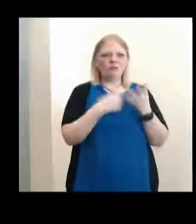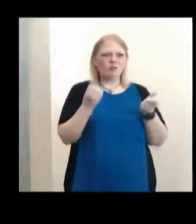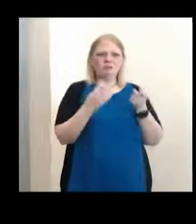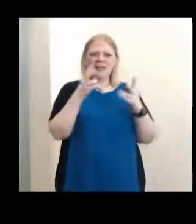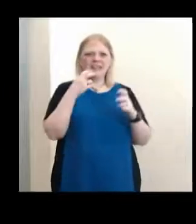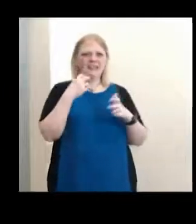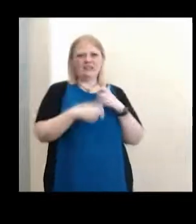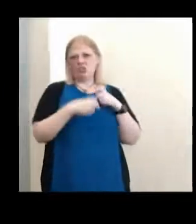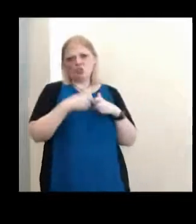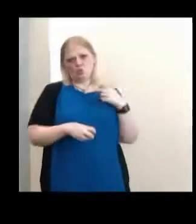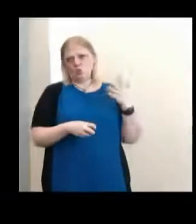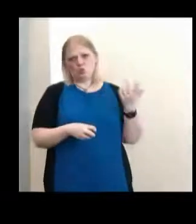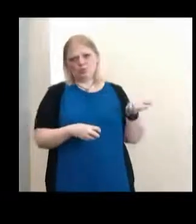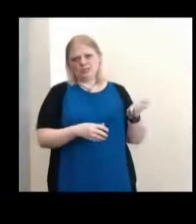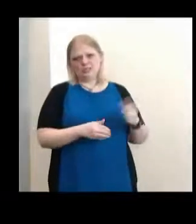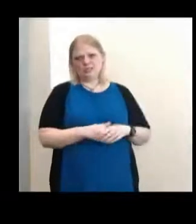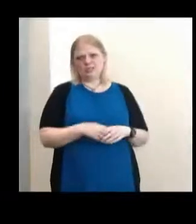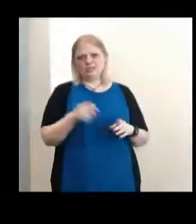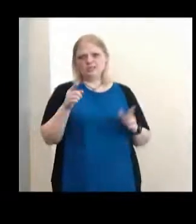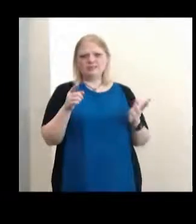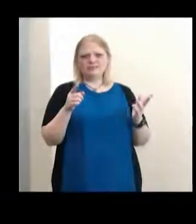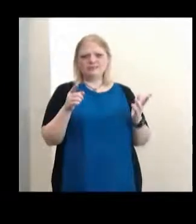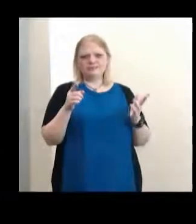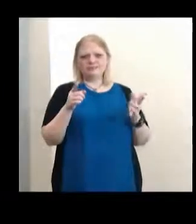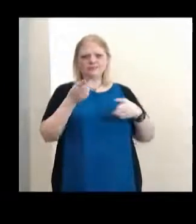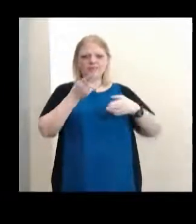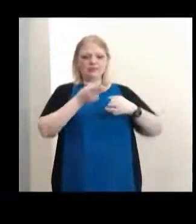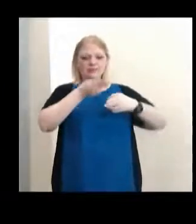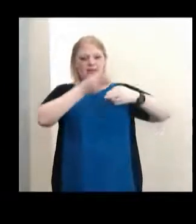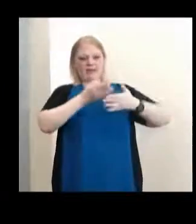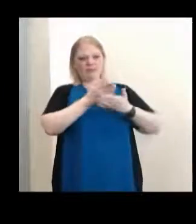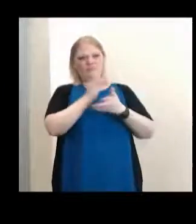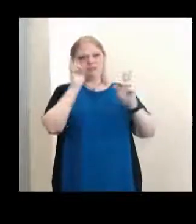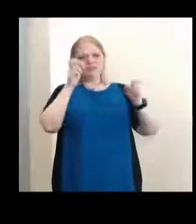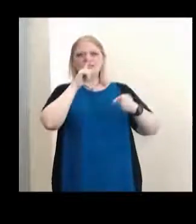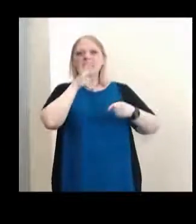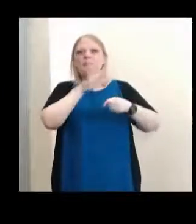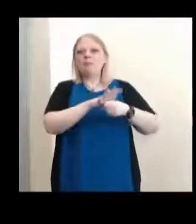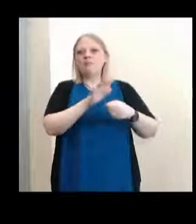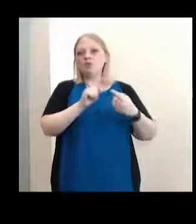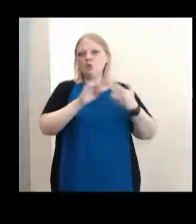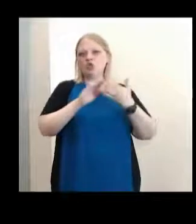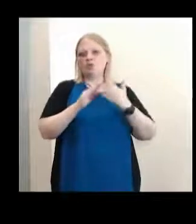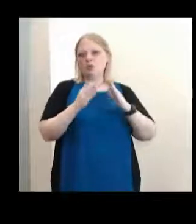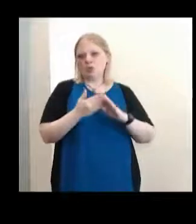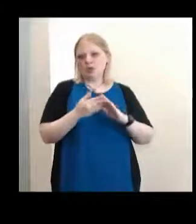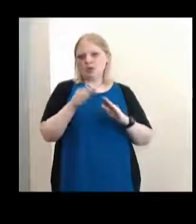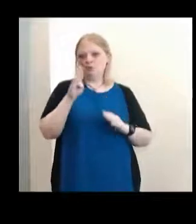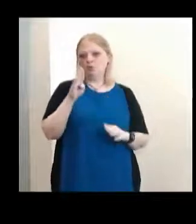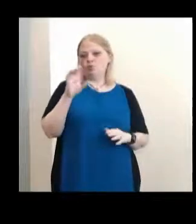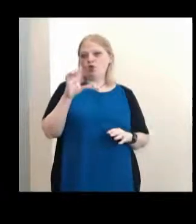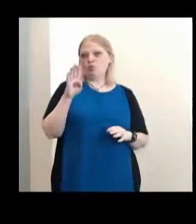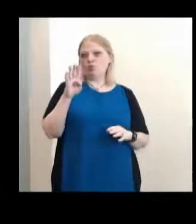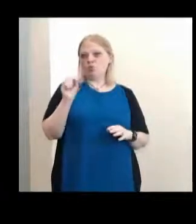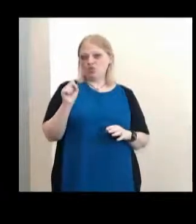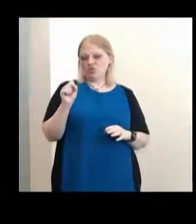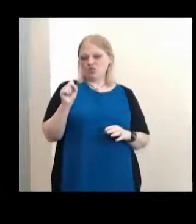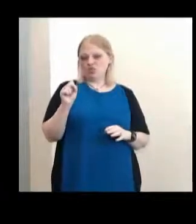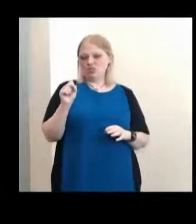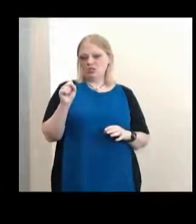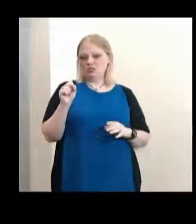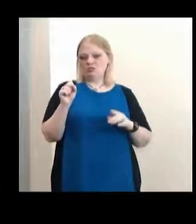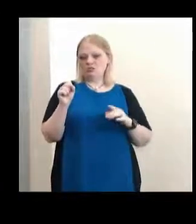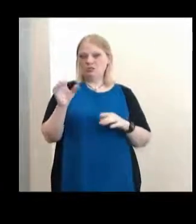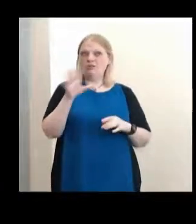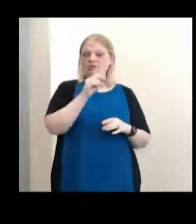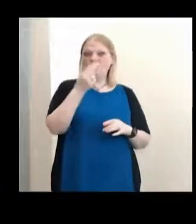issues. They look at the naming rights as a commitment to this community. Blue Cross Blue Shield, soon to be Highmark, is also the